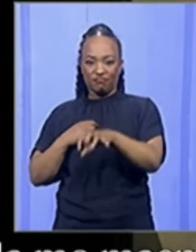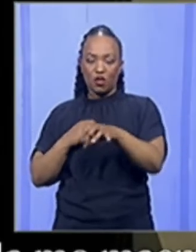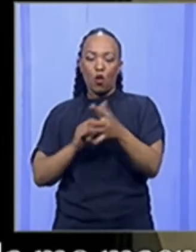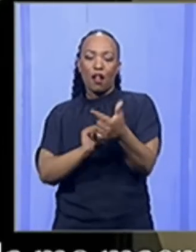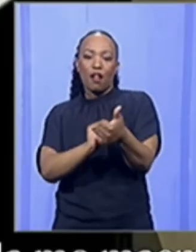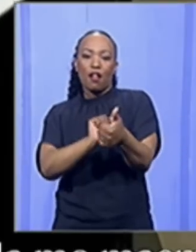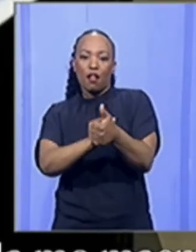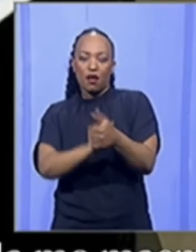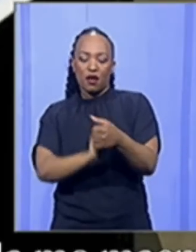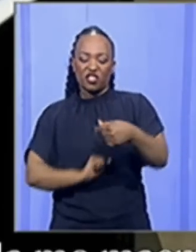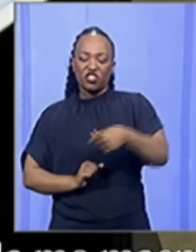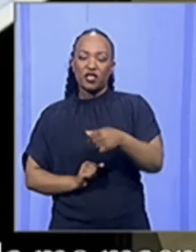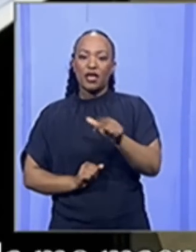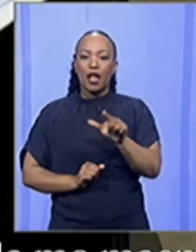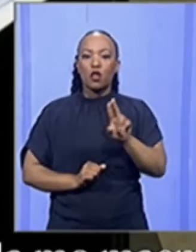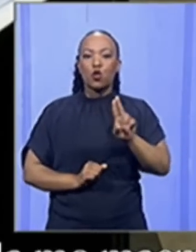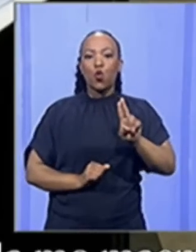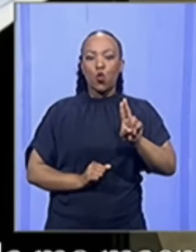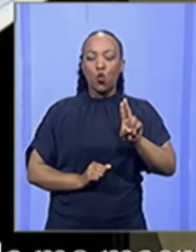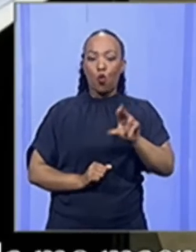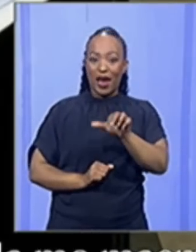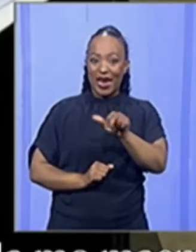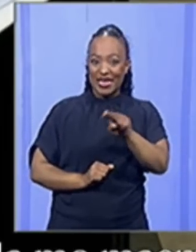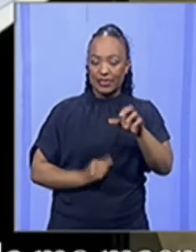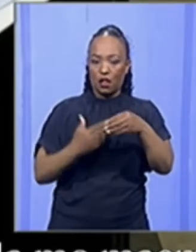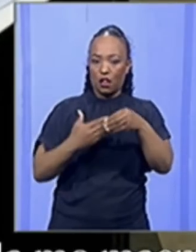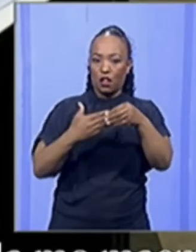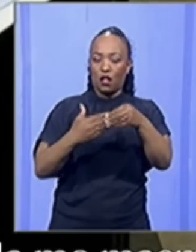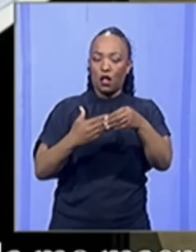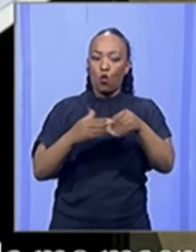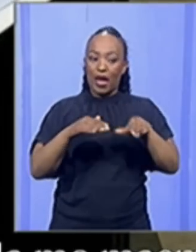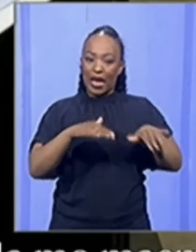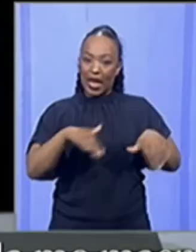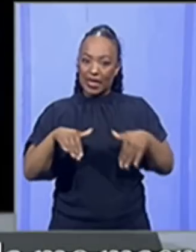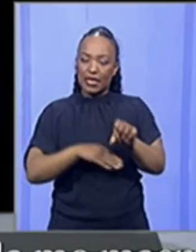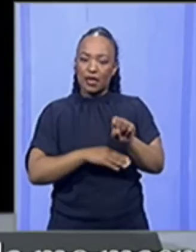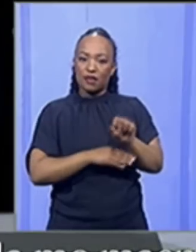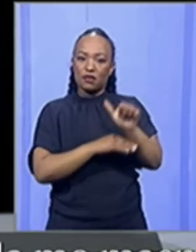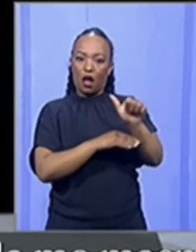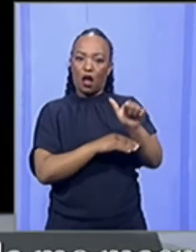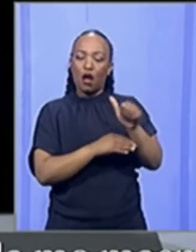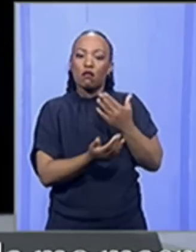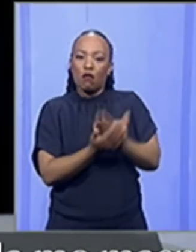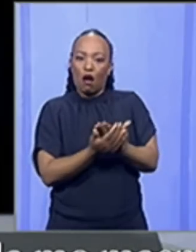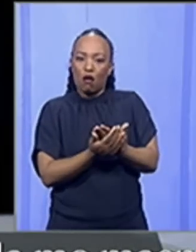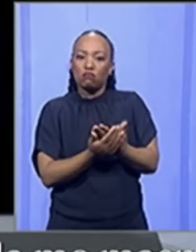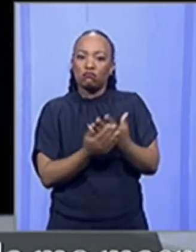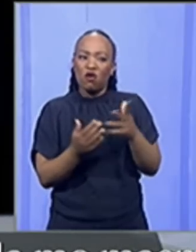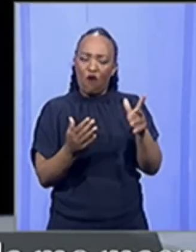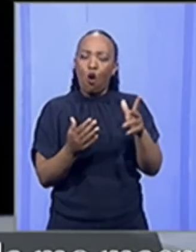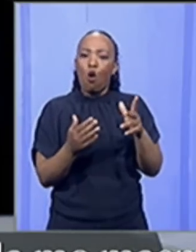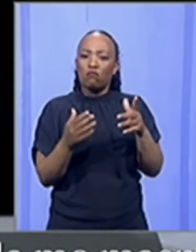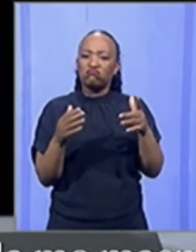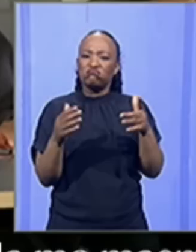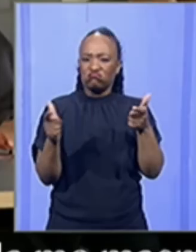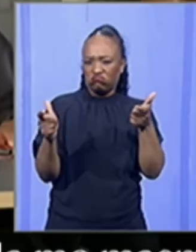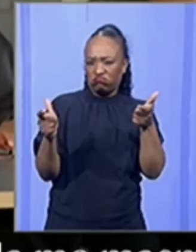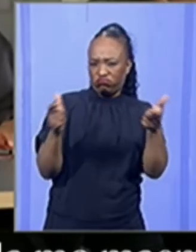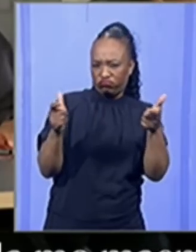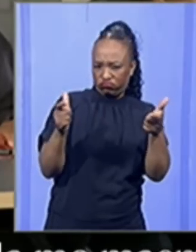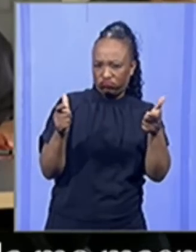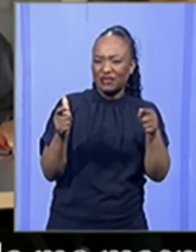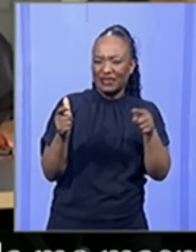GLU e teletsweng pele ke ANC fa fela ntlhopheng wa Action SA a ka neelwa a maemo a bobusa kgotla. Se se latela